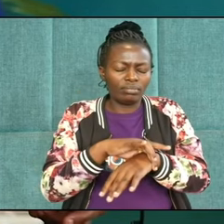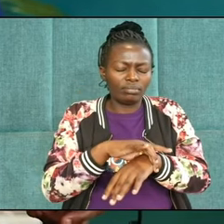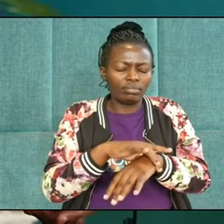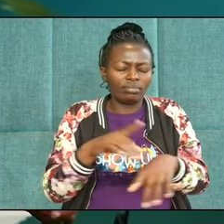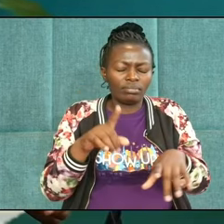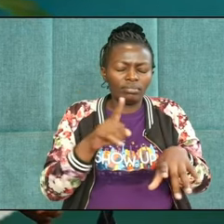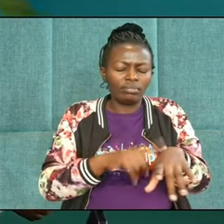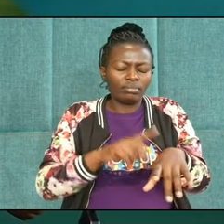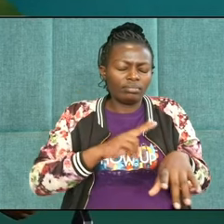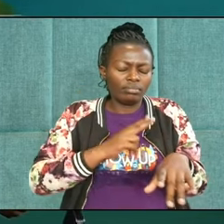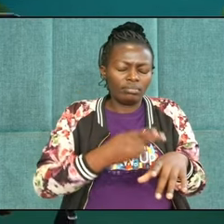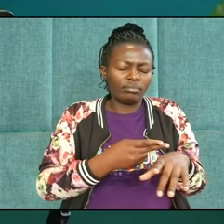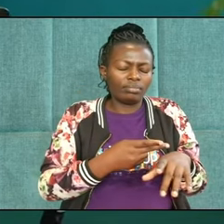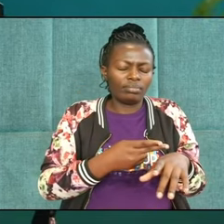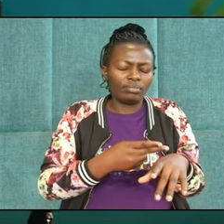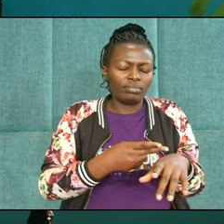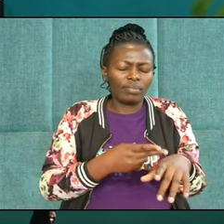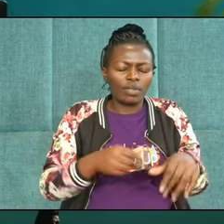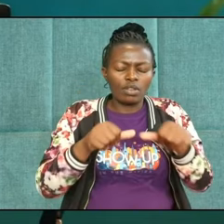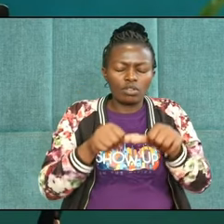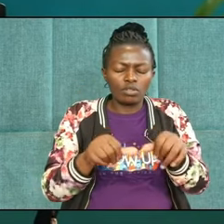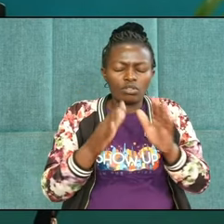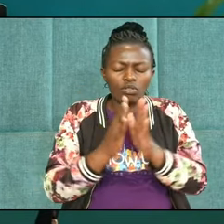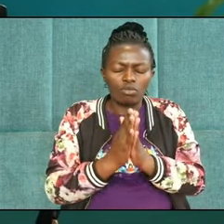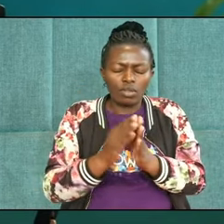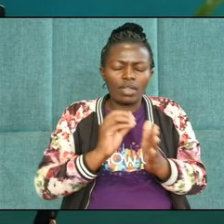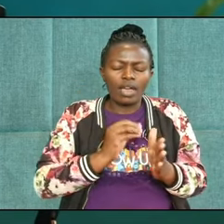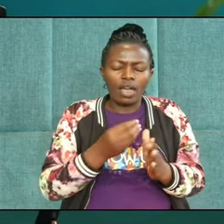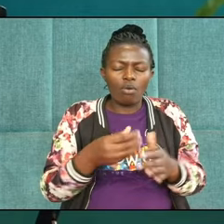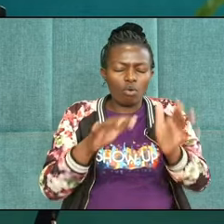As we delve into our lecture for stewardship,